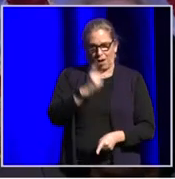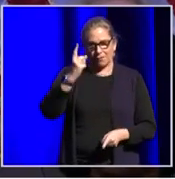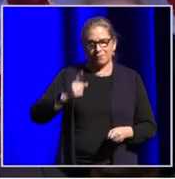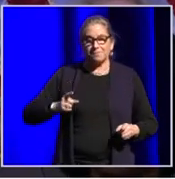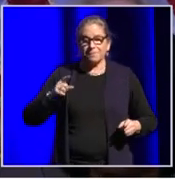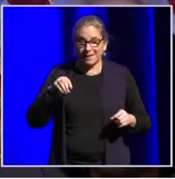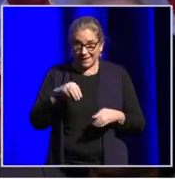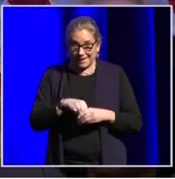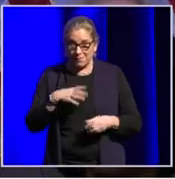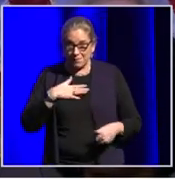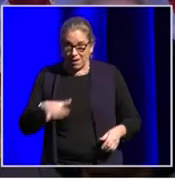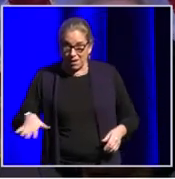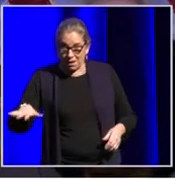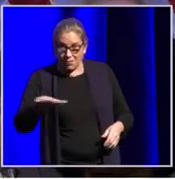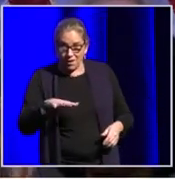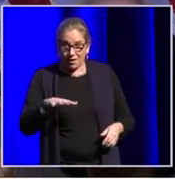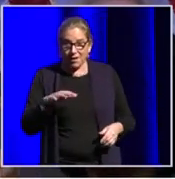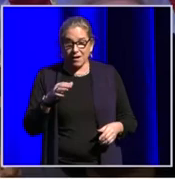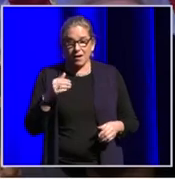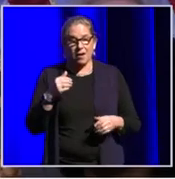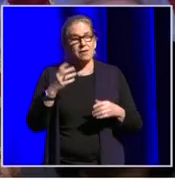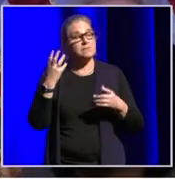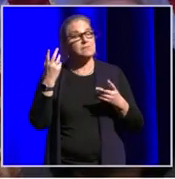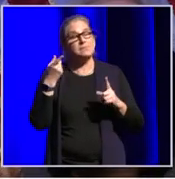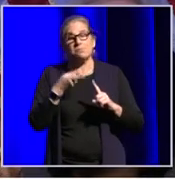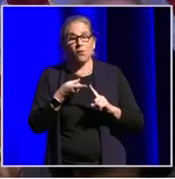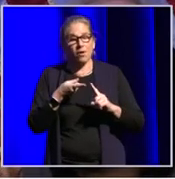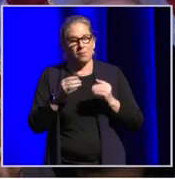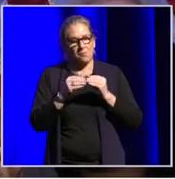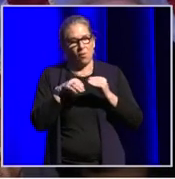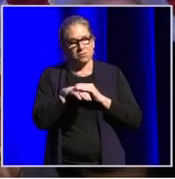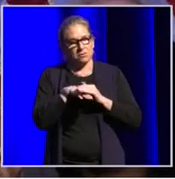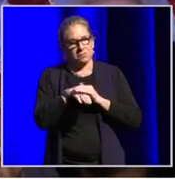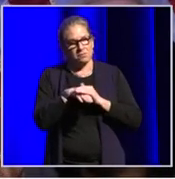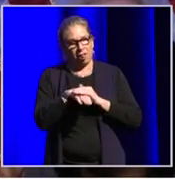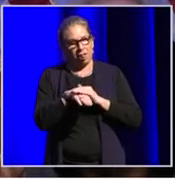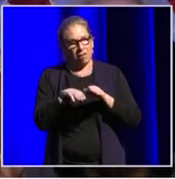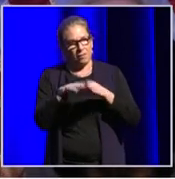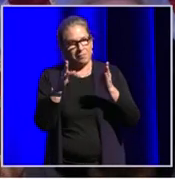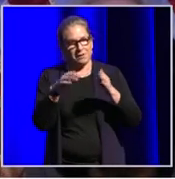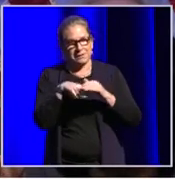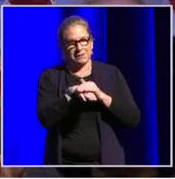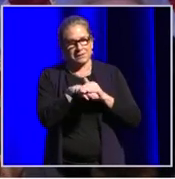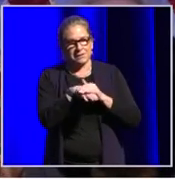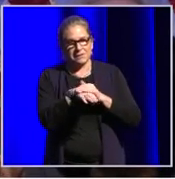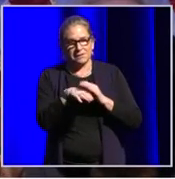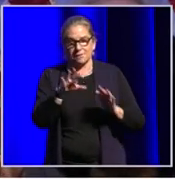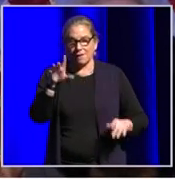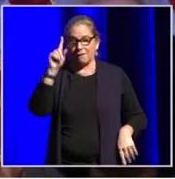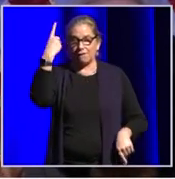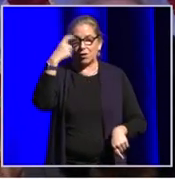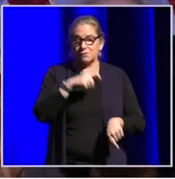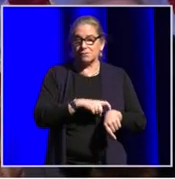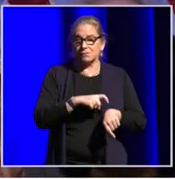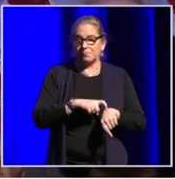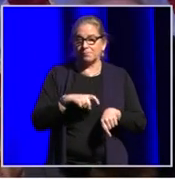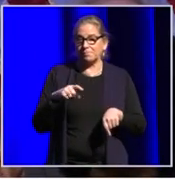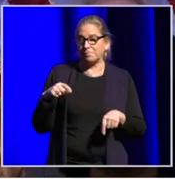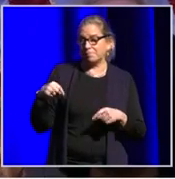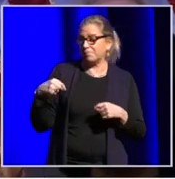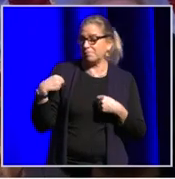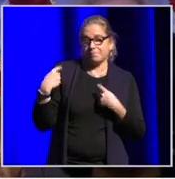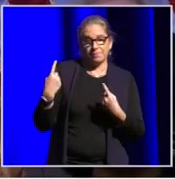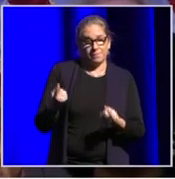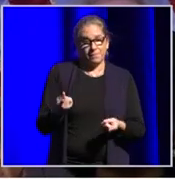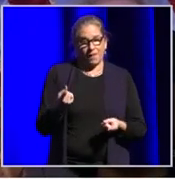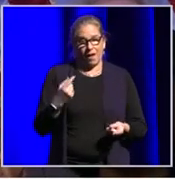people. What's more, for the first time since 2015, there will be an out gay member on the council, and for the first